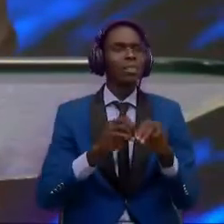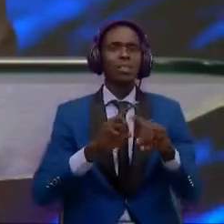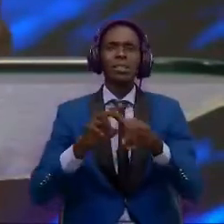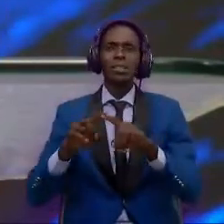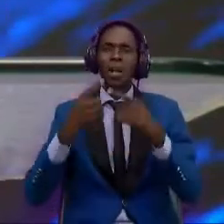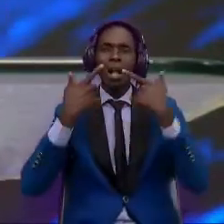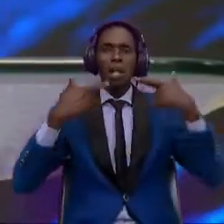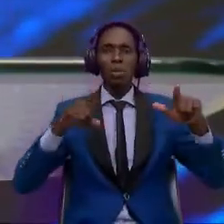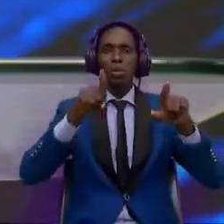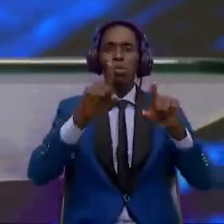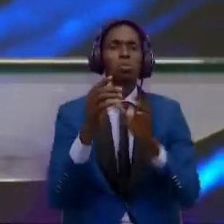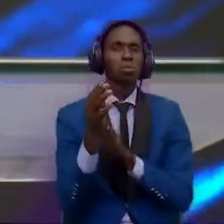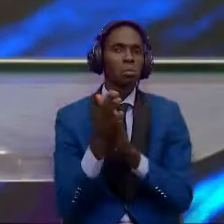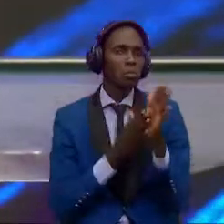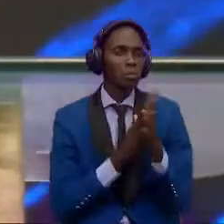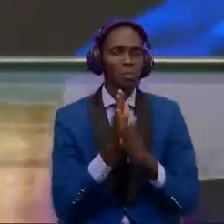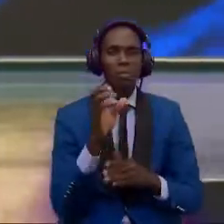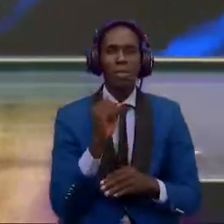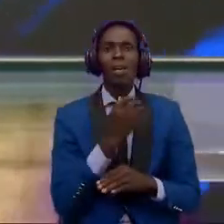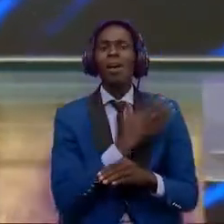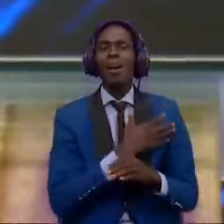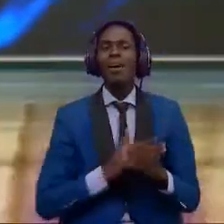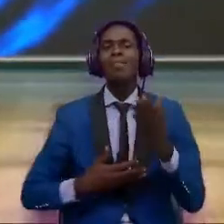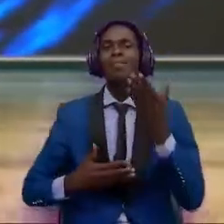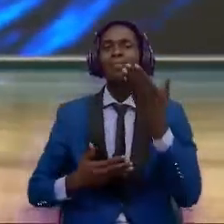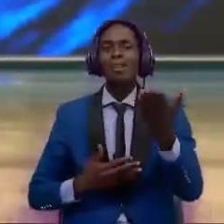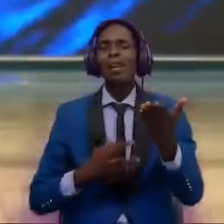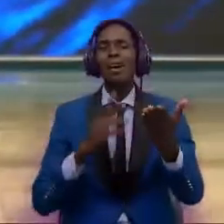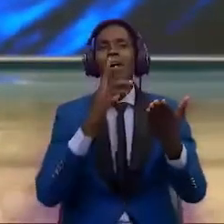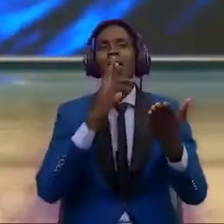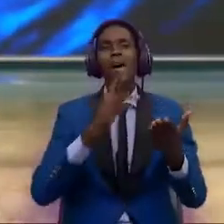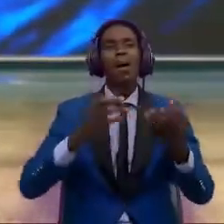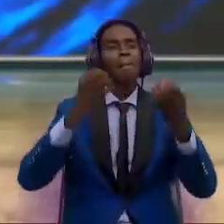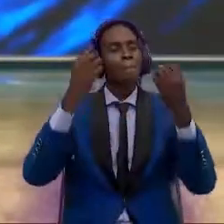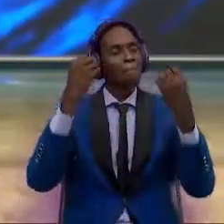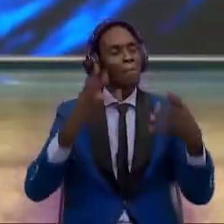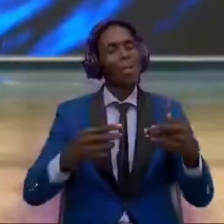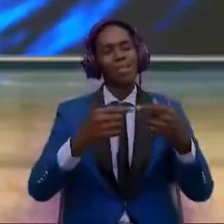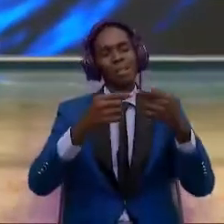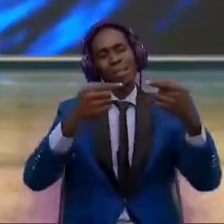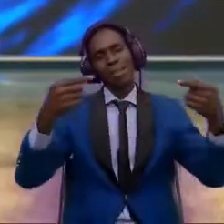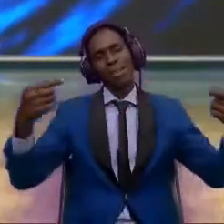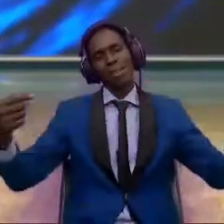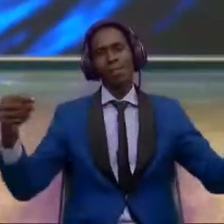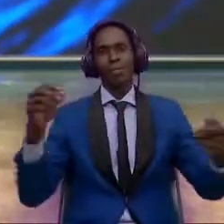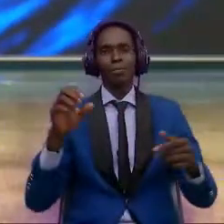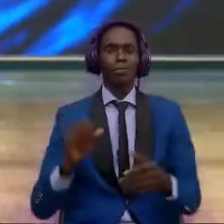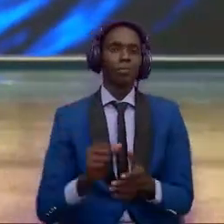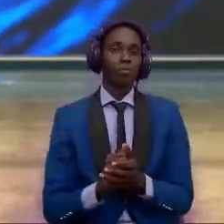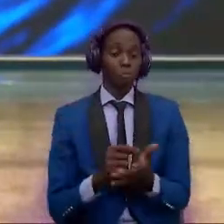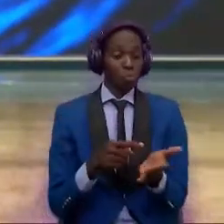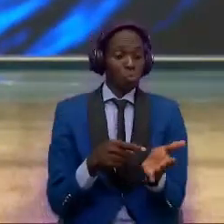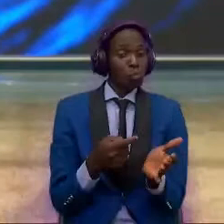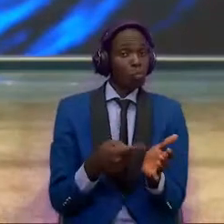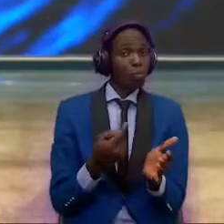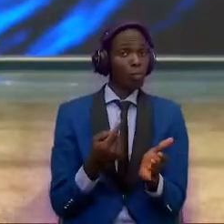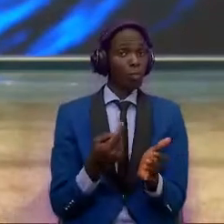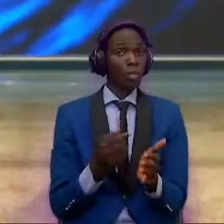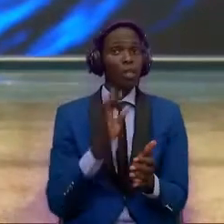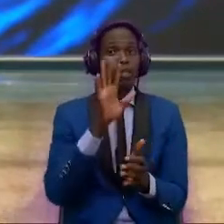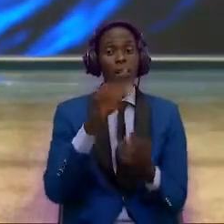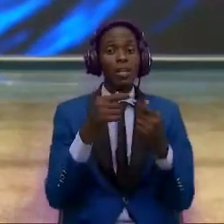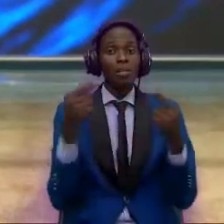open unto everyone. And there are many adversaries. Sometimes the adversaries are not